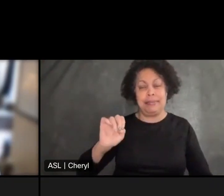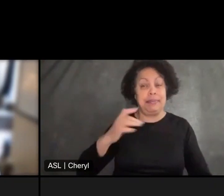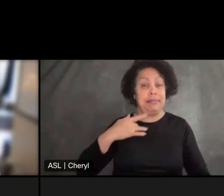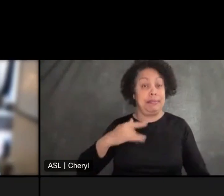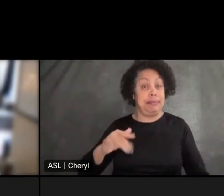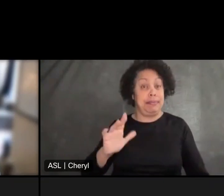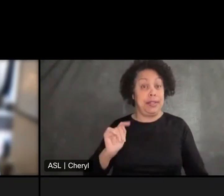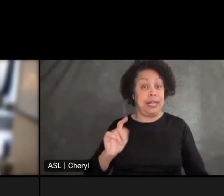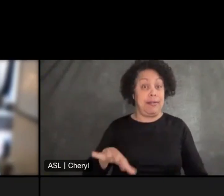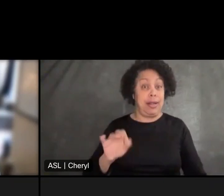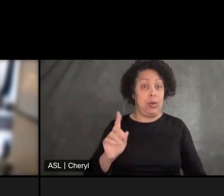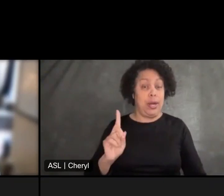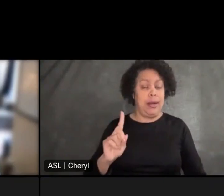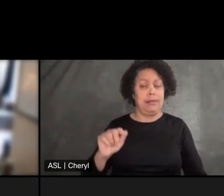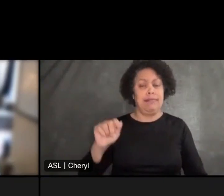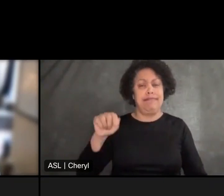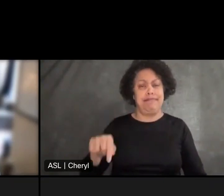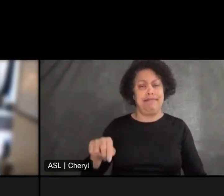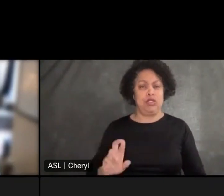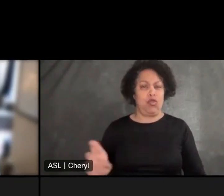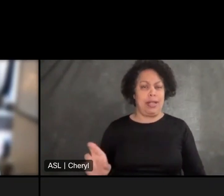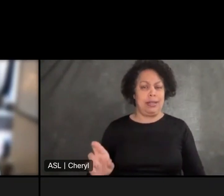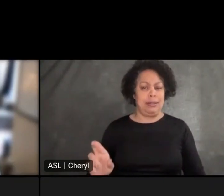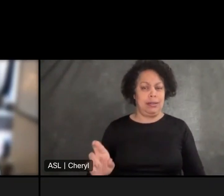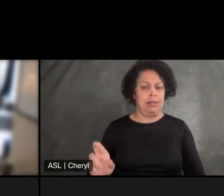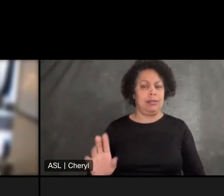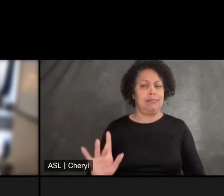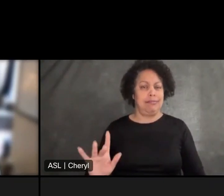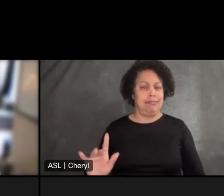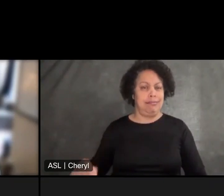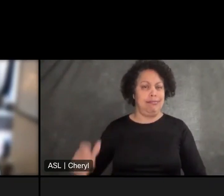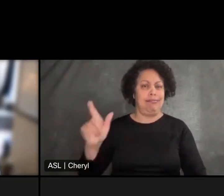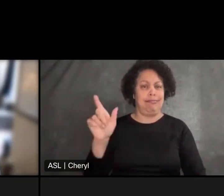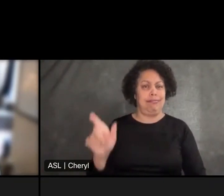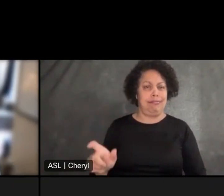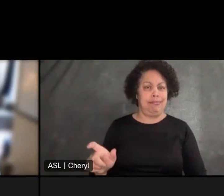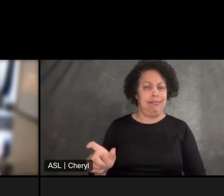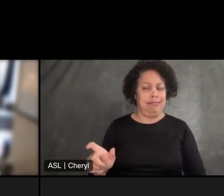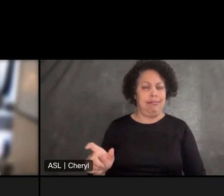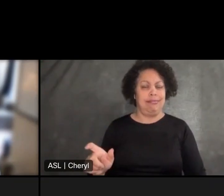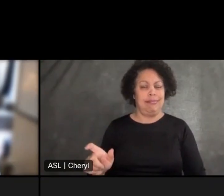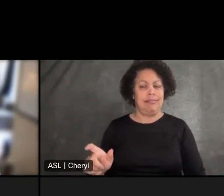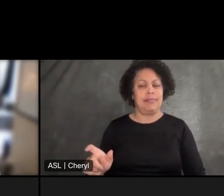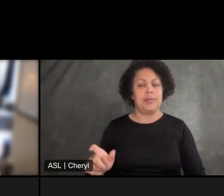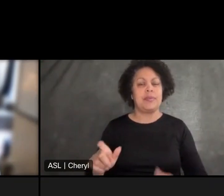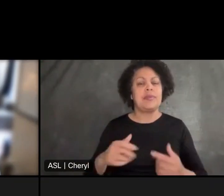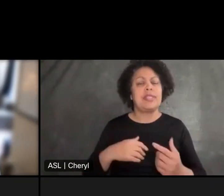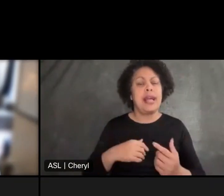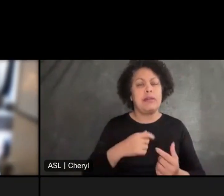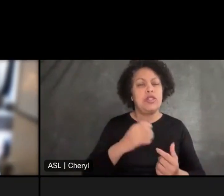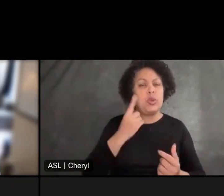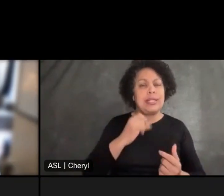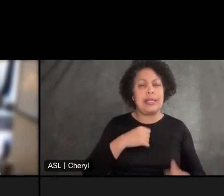can be found at the bottom right of the screen. You may have to click on the chat icon that looks like a speech bubble to open